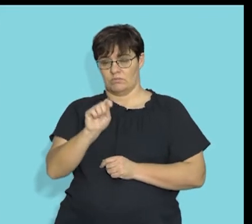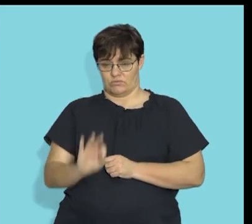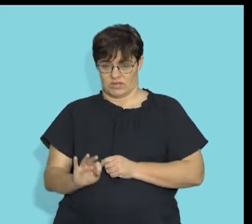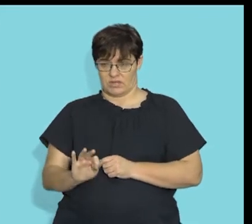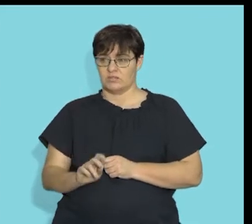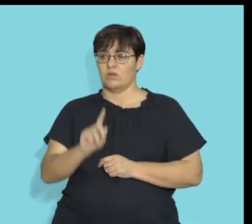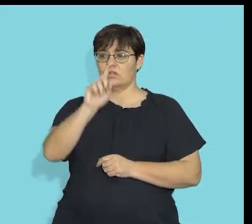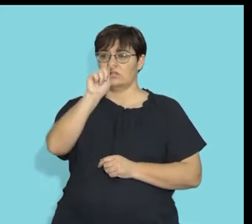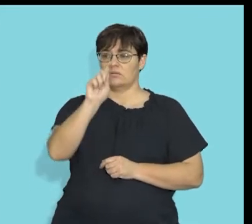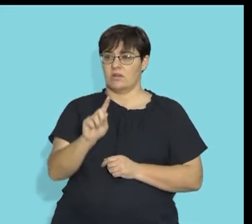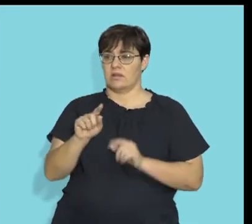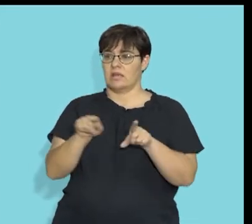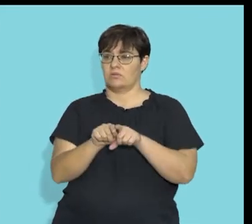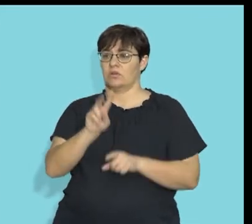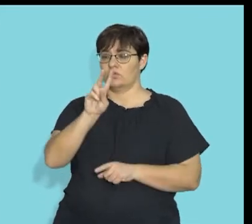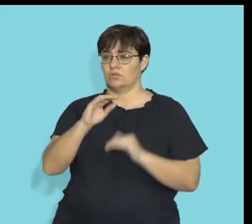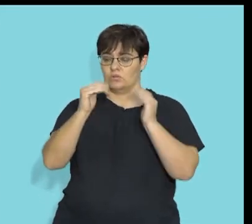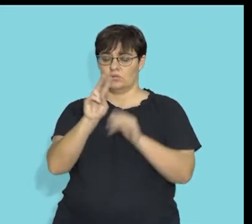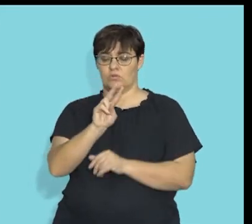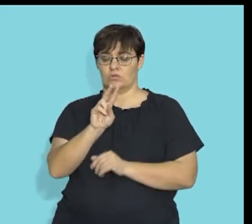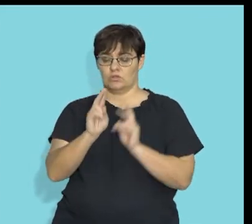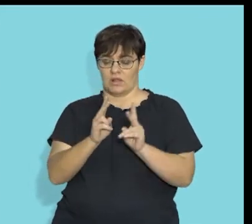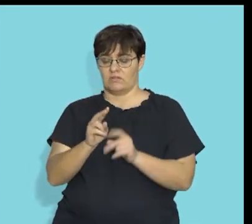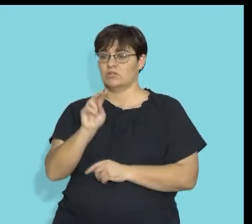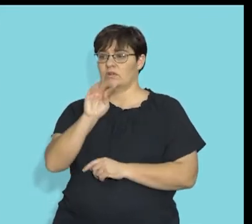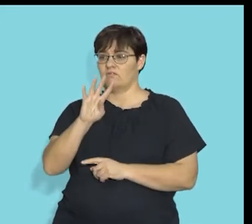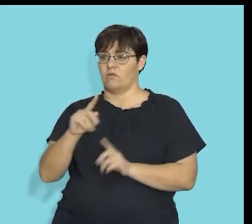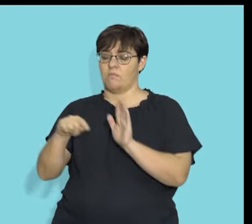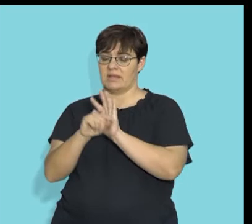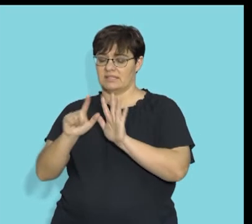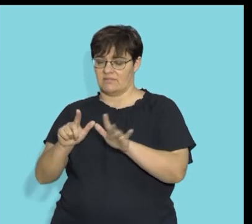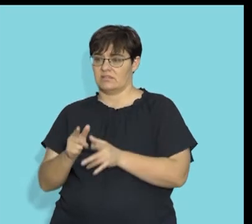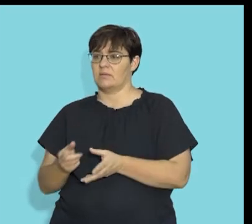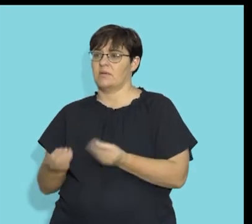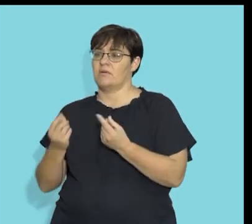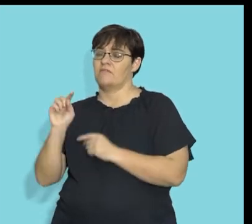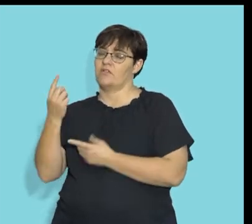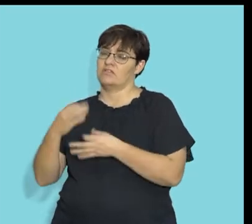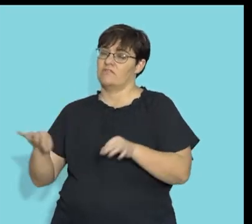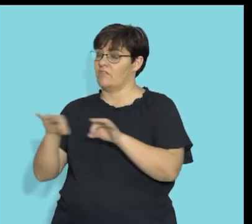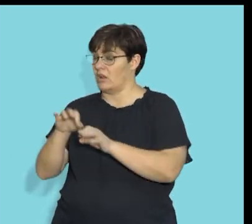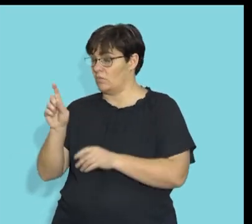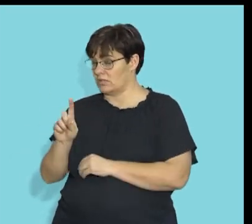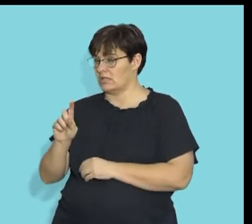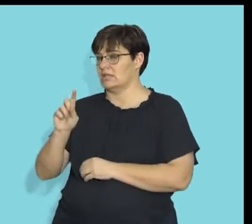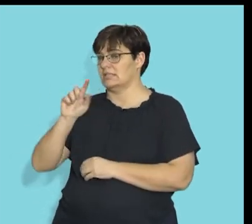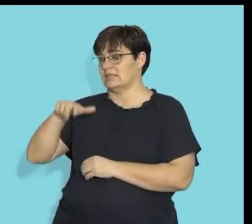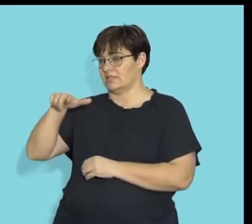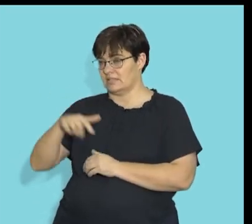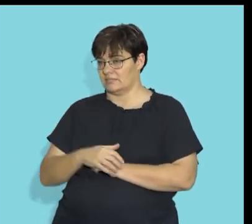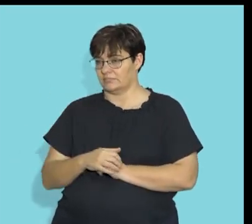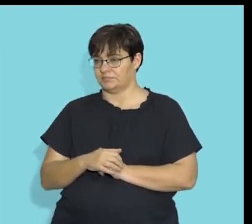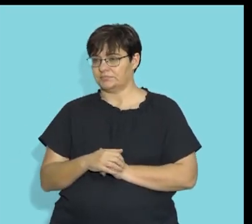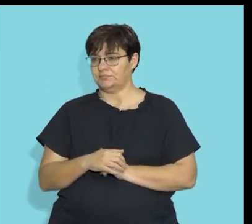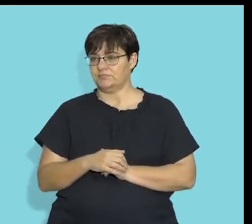them. So 2 times 12 is 24. 24 minus 7 will give me a first value of